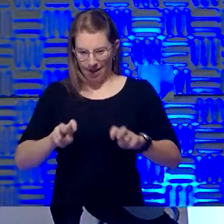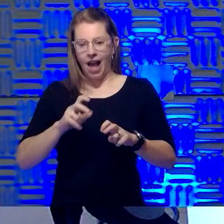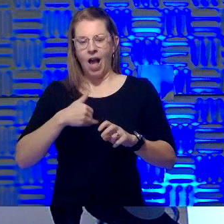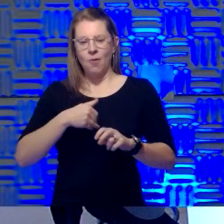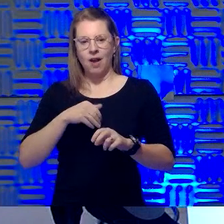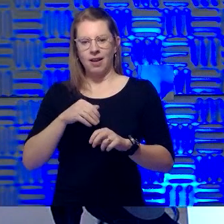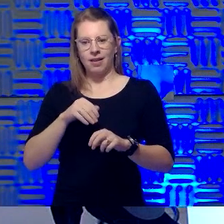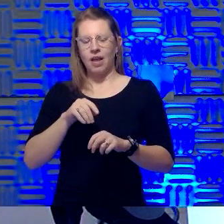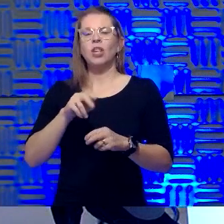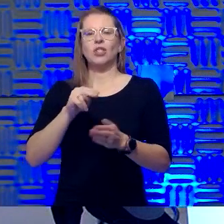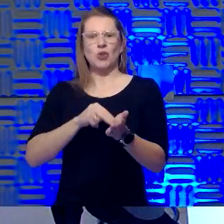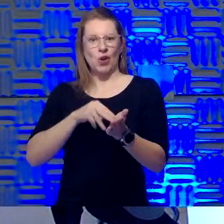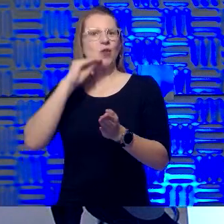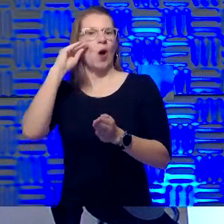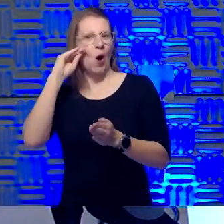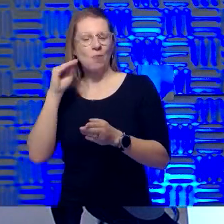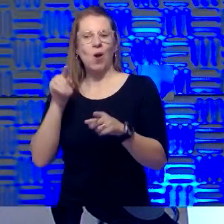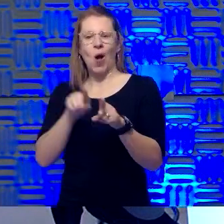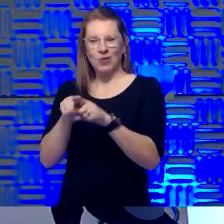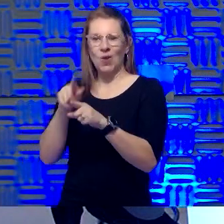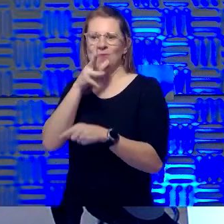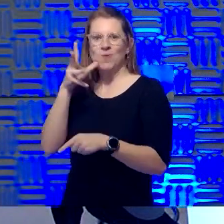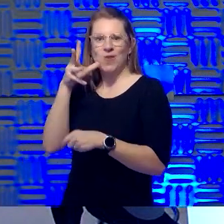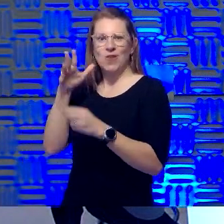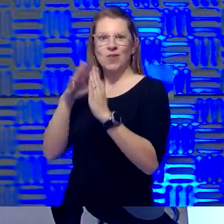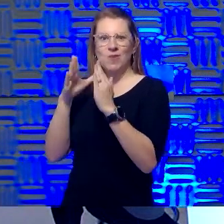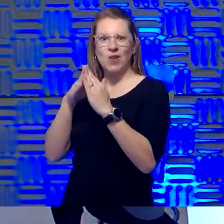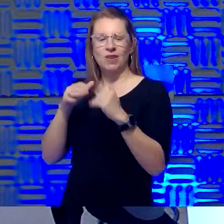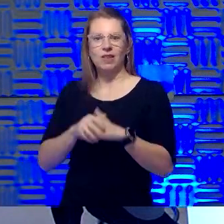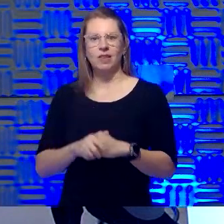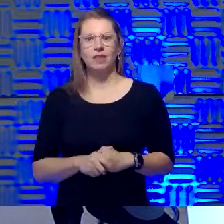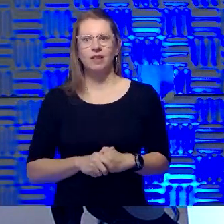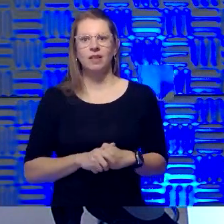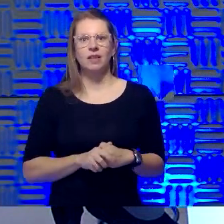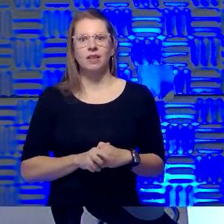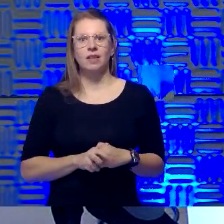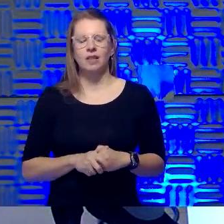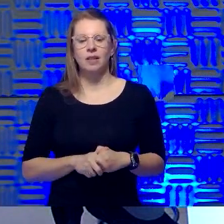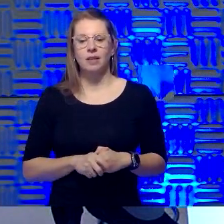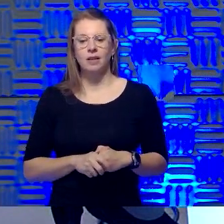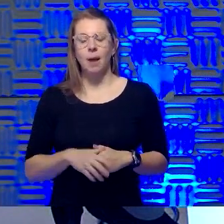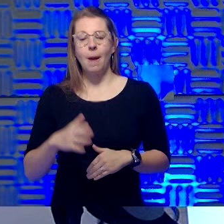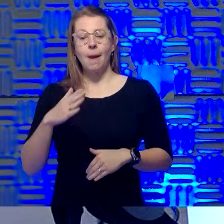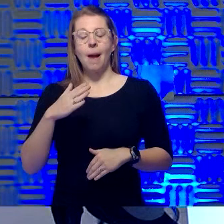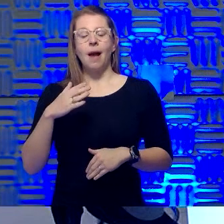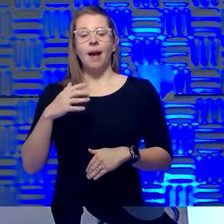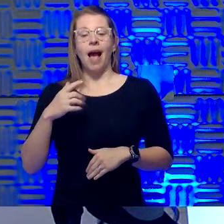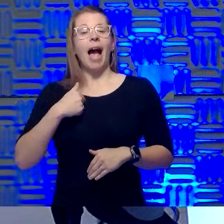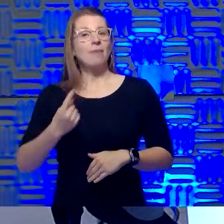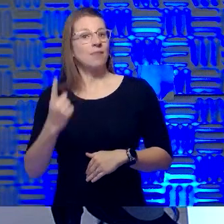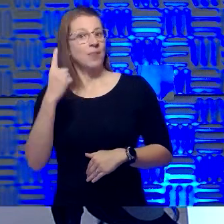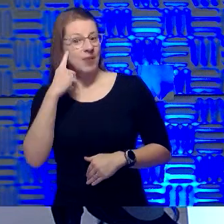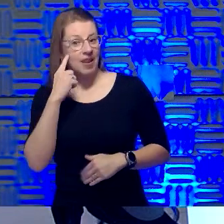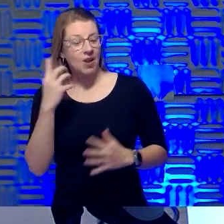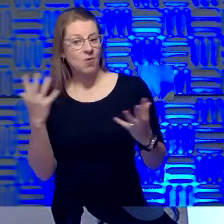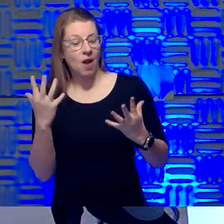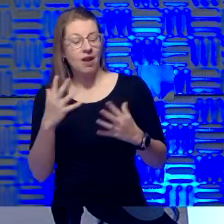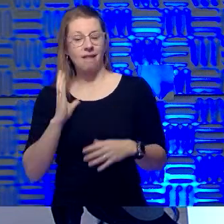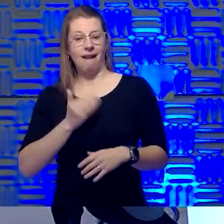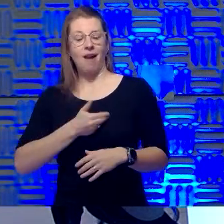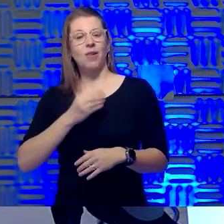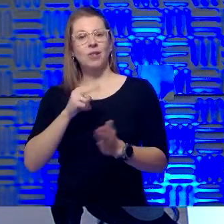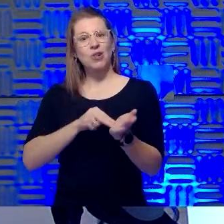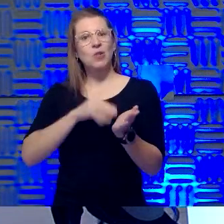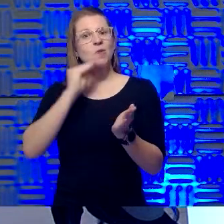just saying, Nursing homes in rural communities. yeah, the nursing homes in rural communities. And my bet is that the thrust of this is, are nursing